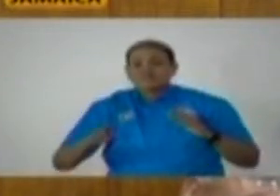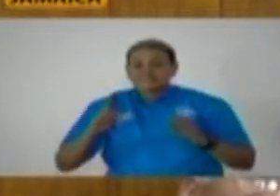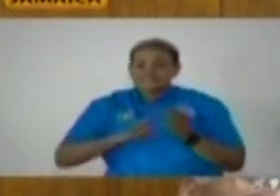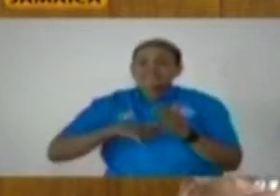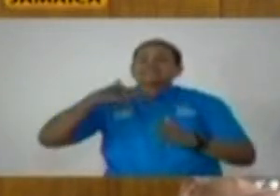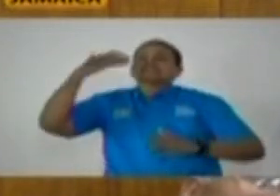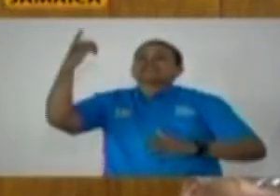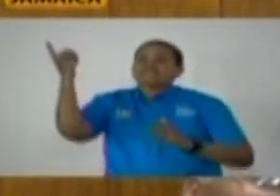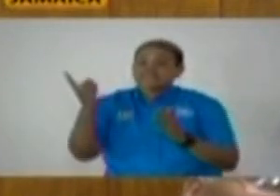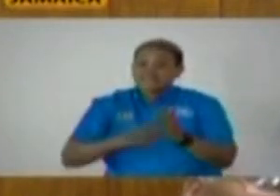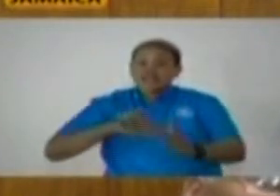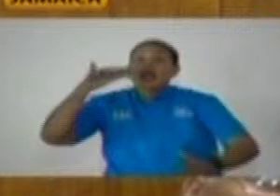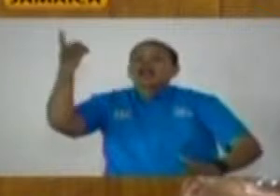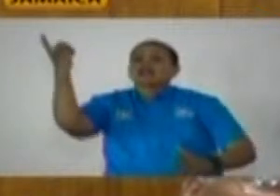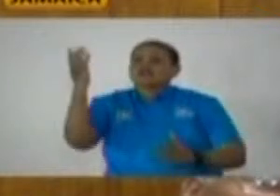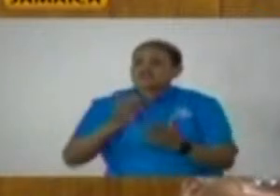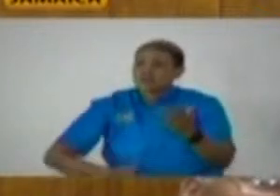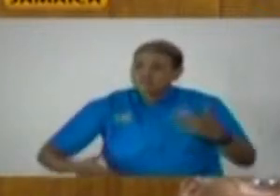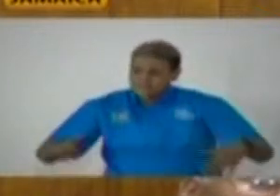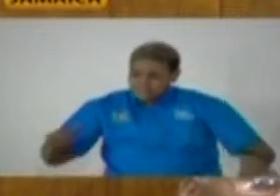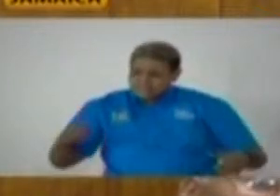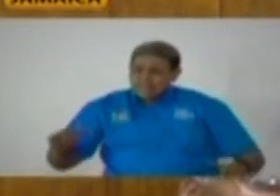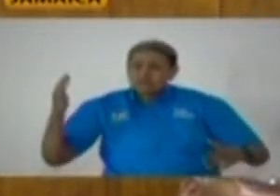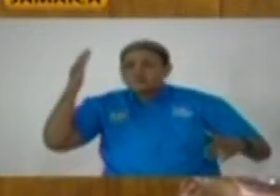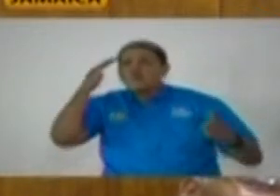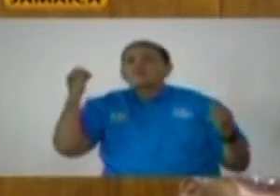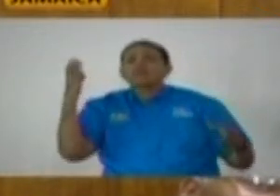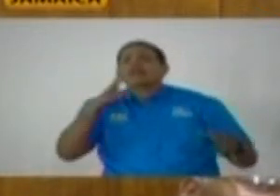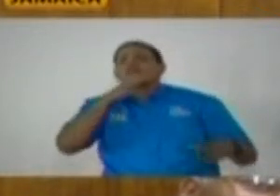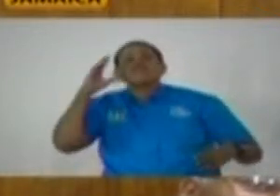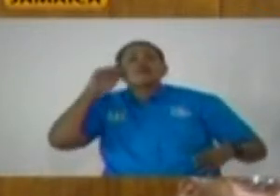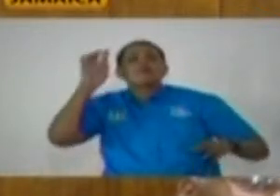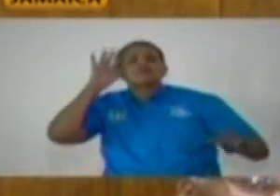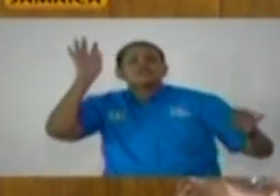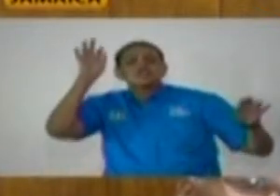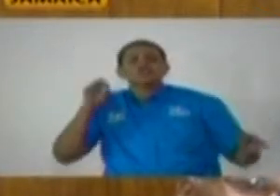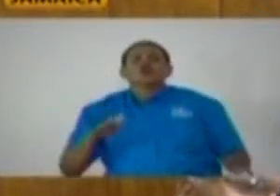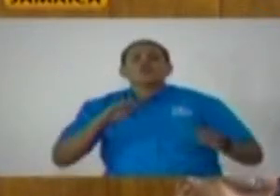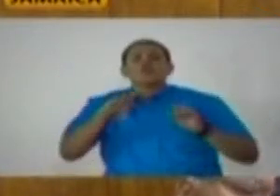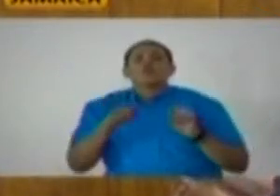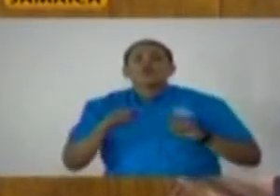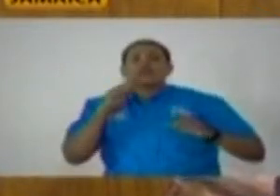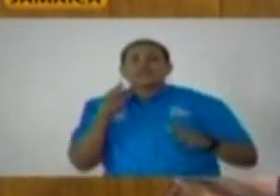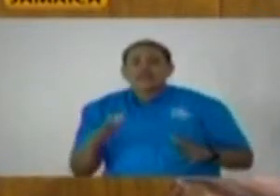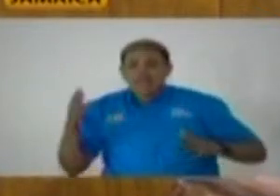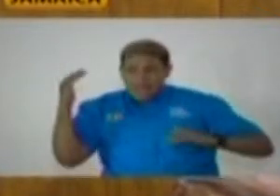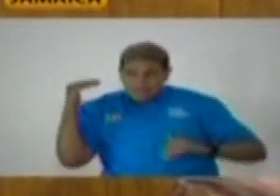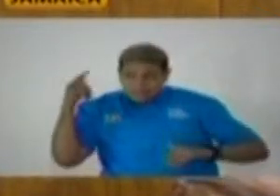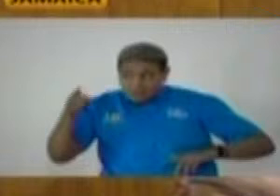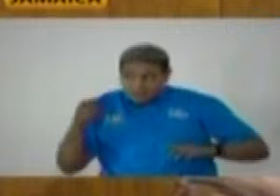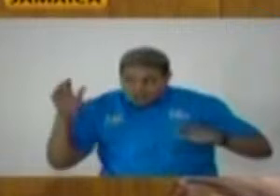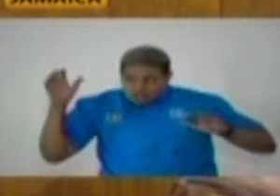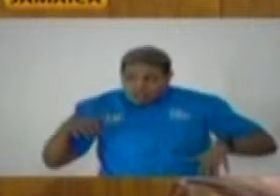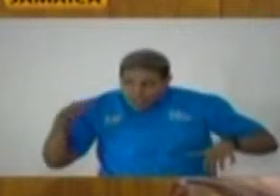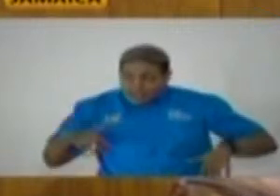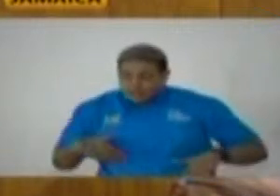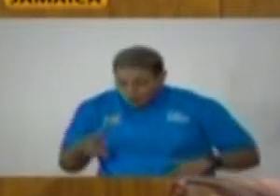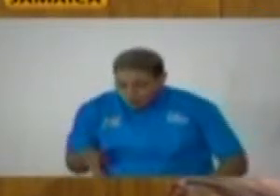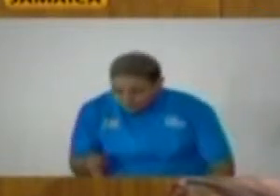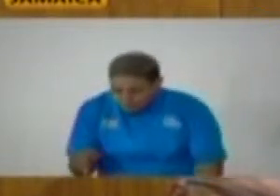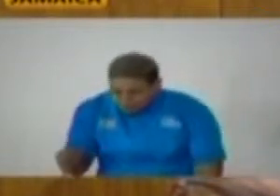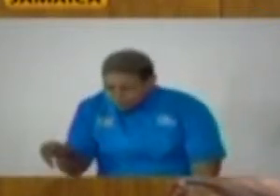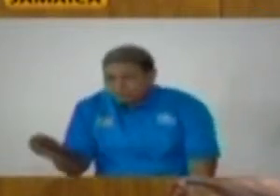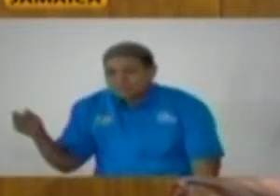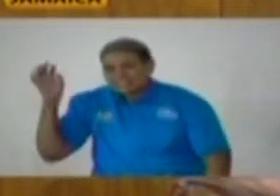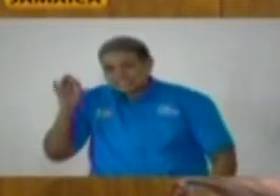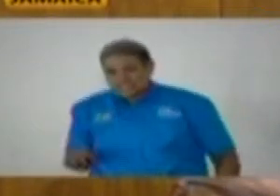seasonal. Some are. But we also know many farmers make a determination about when they anticipate rainfall to decide